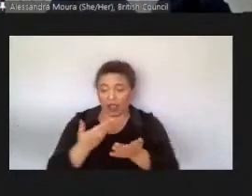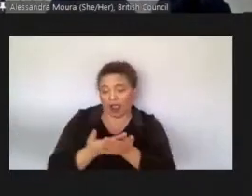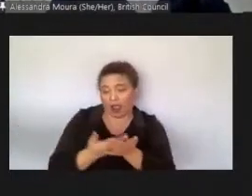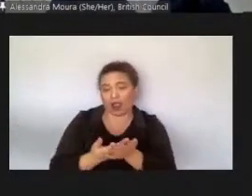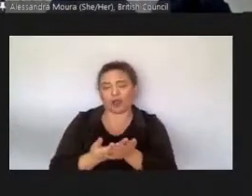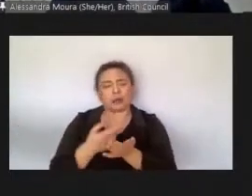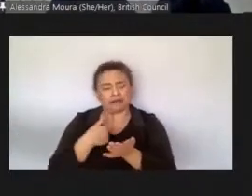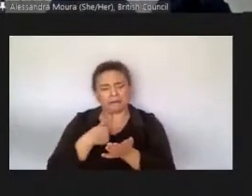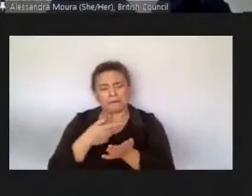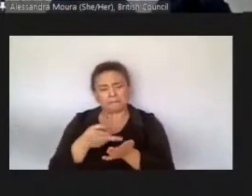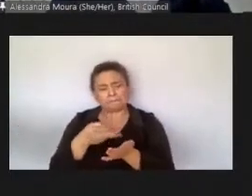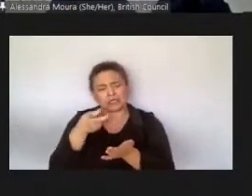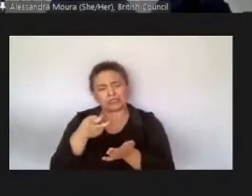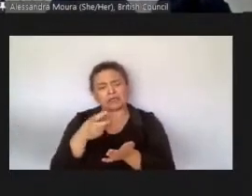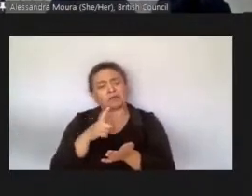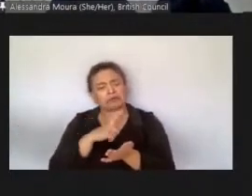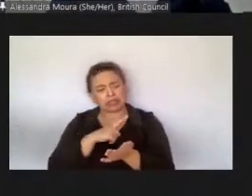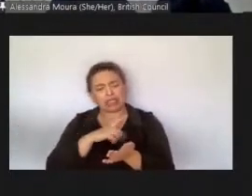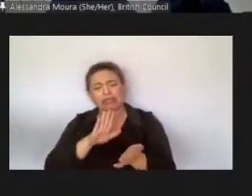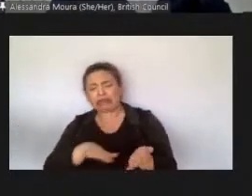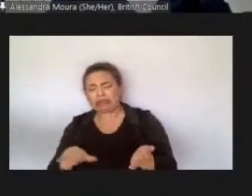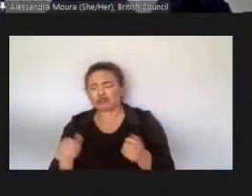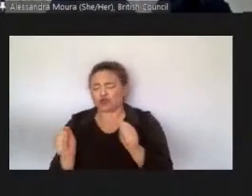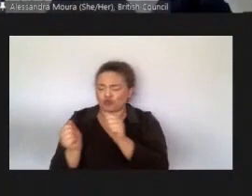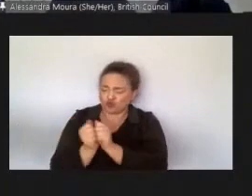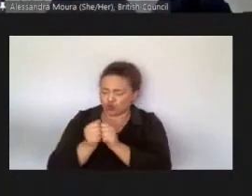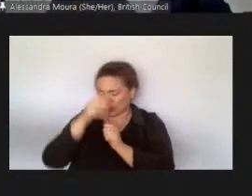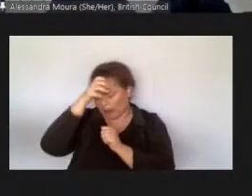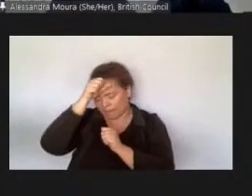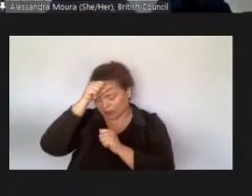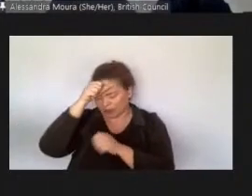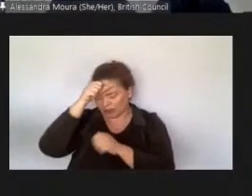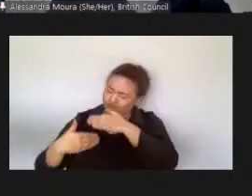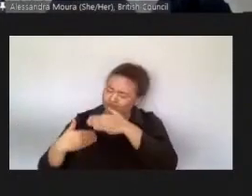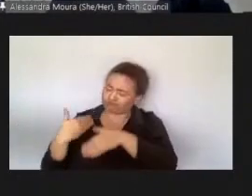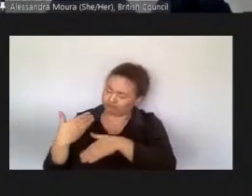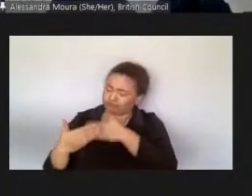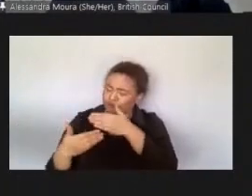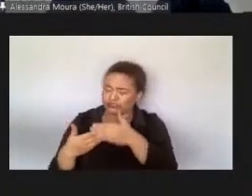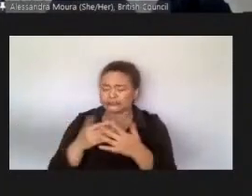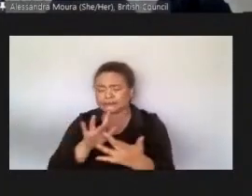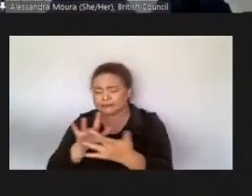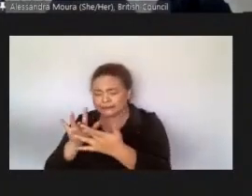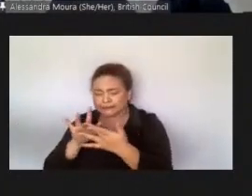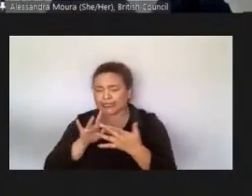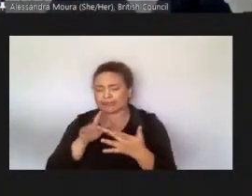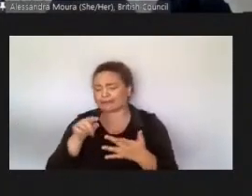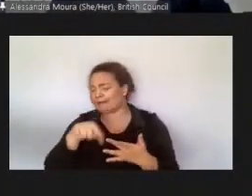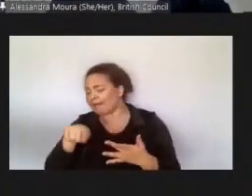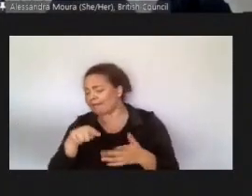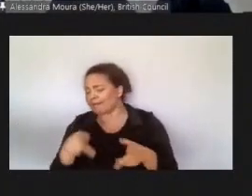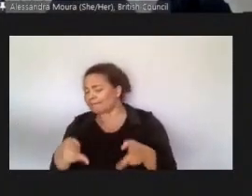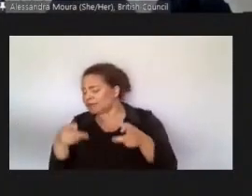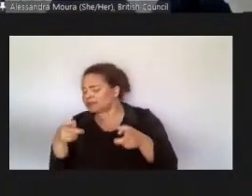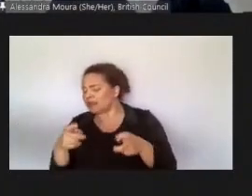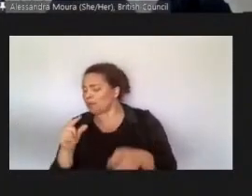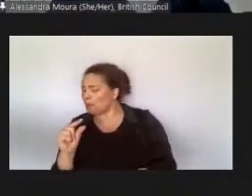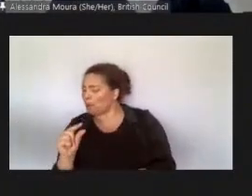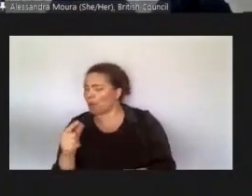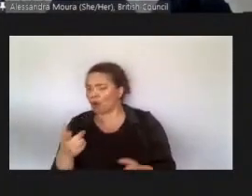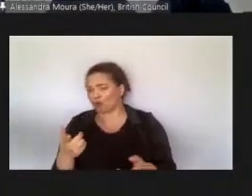not learning as much as I'd hoped. And probably it's because of this non-English